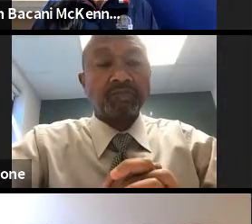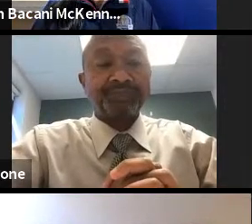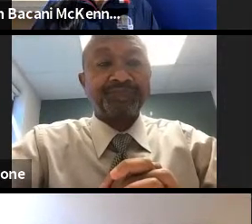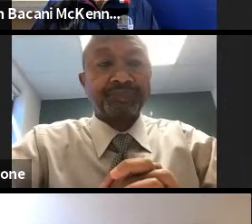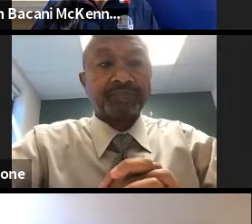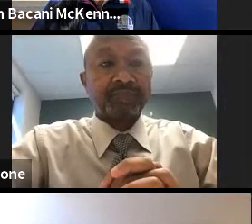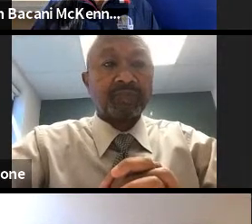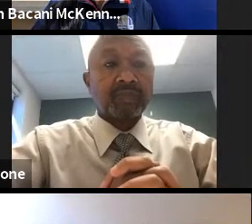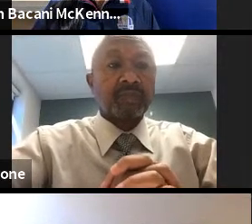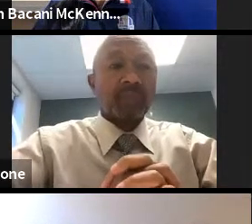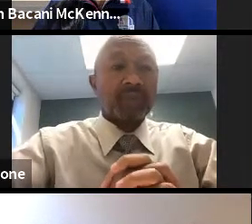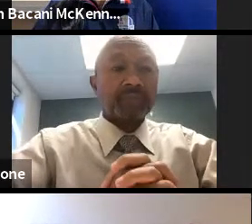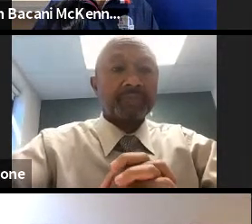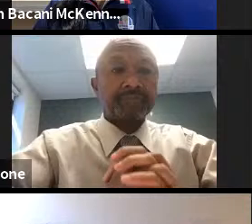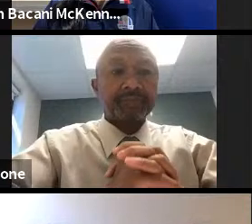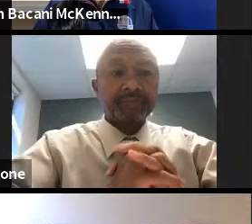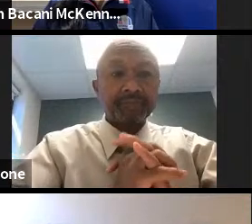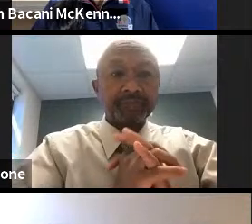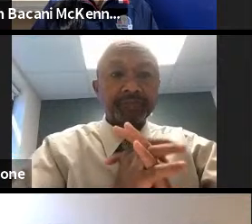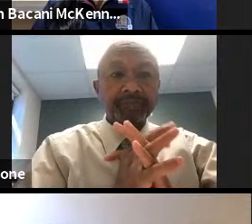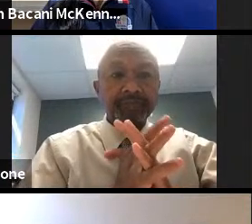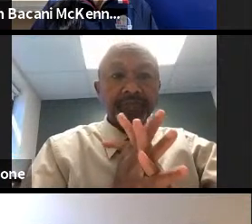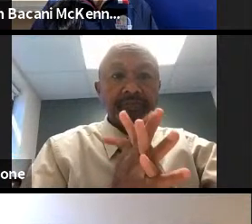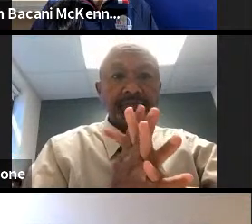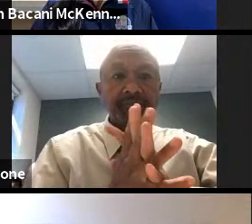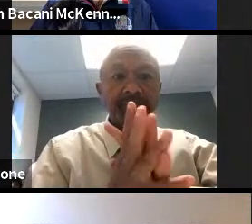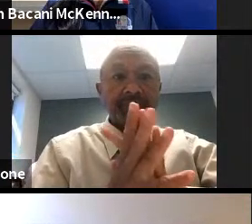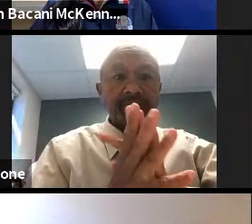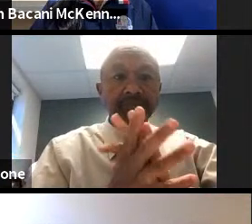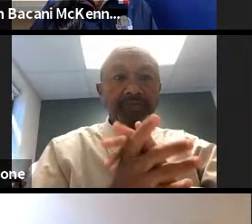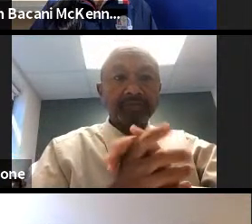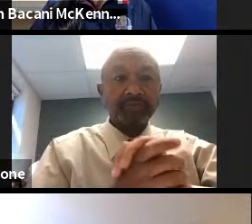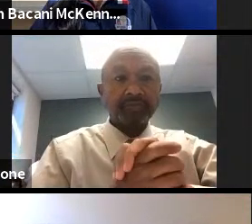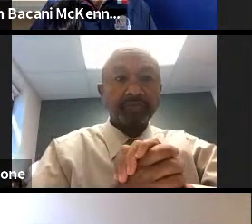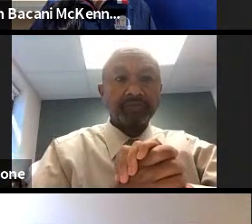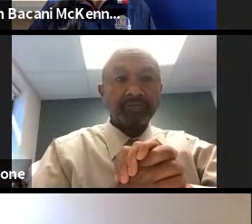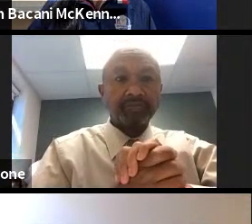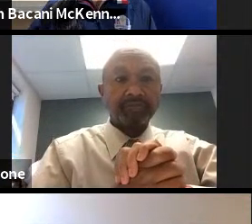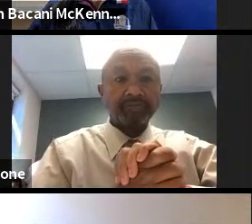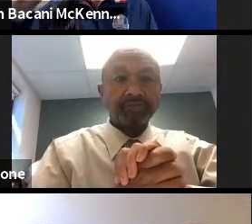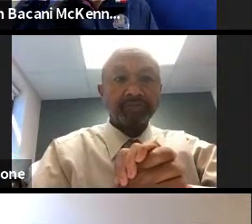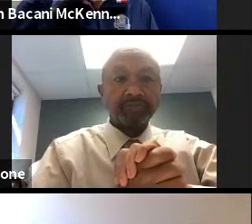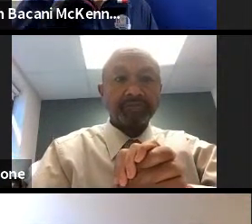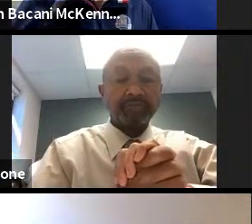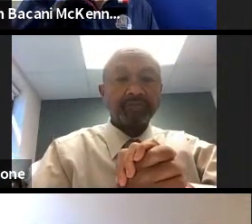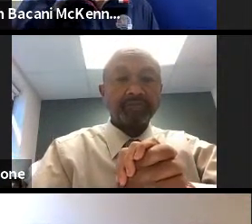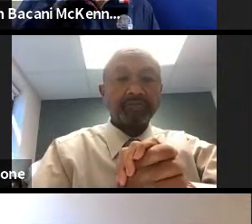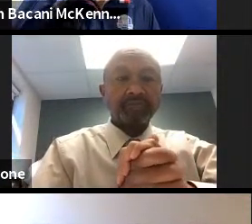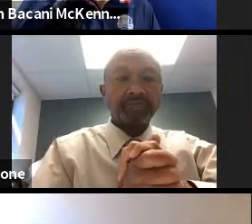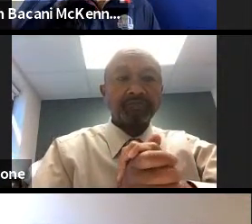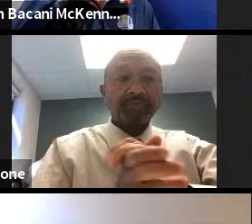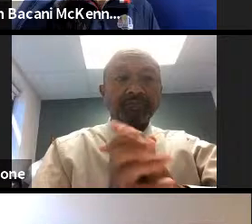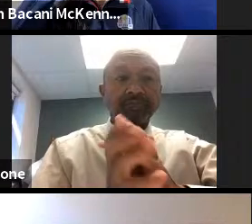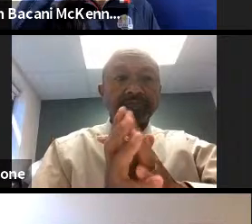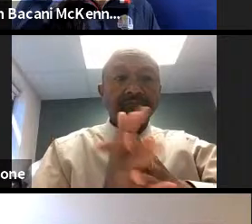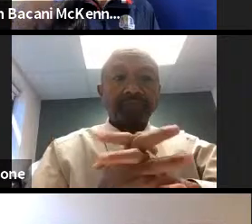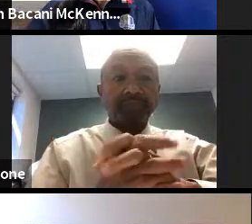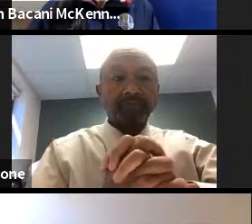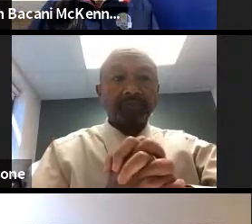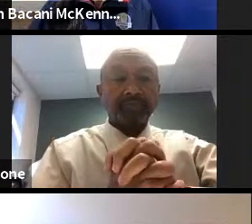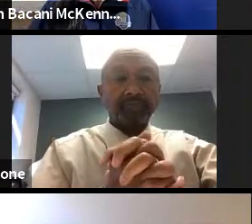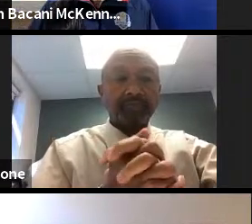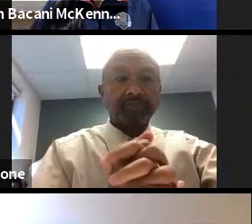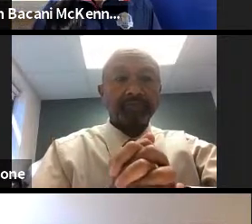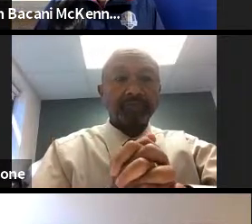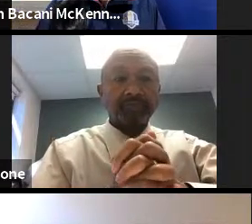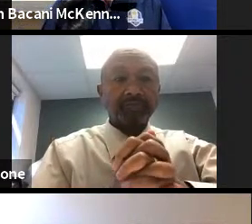test to stay program that's happening in Massachusetts and Utah, the early data seems to be quite successful. Back